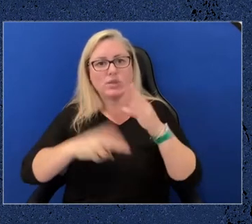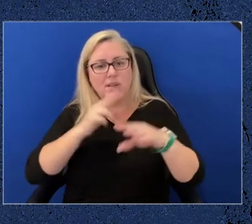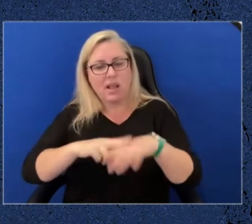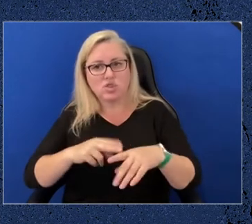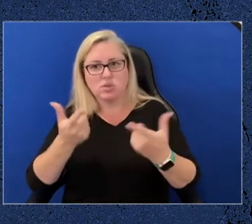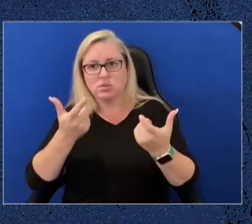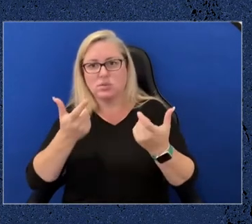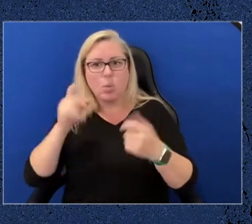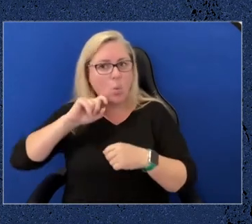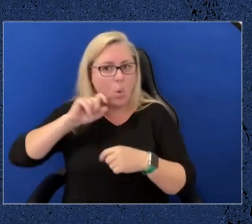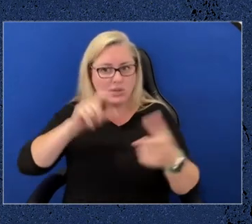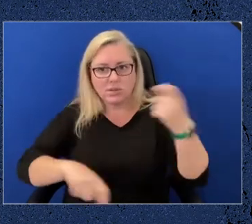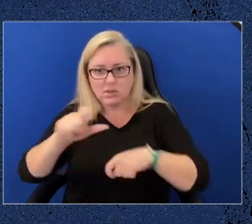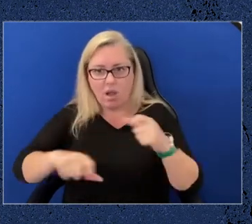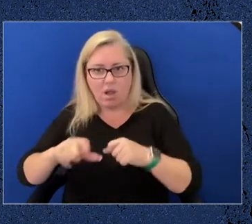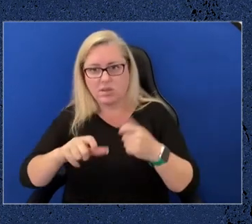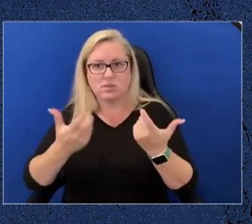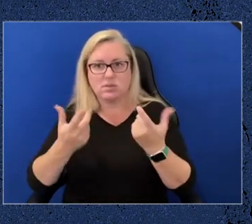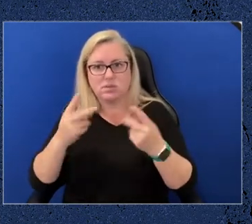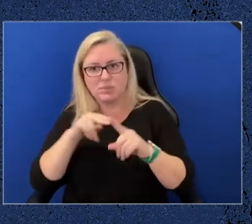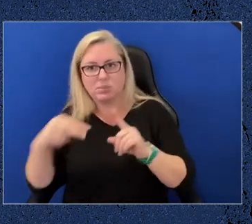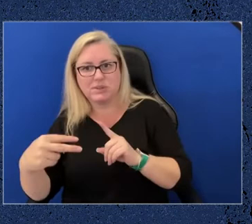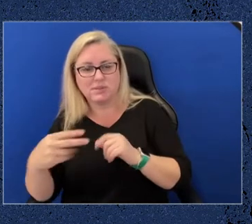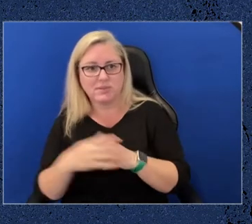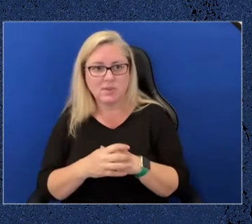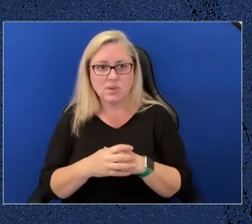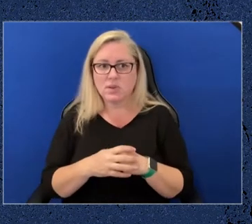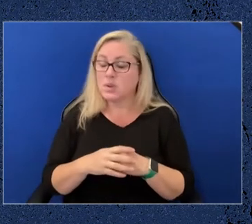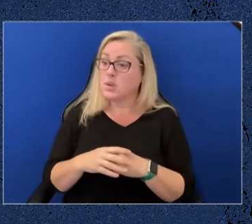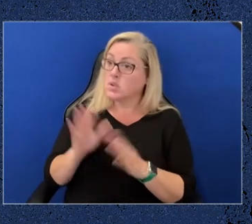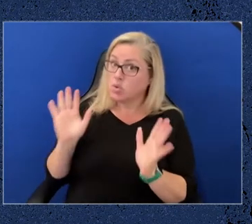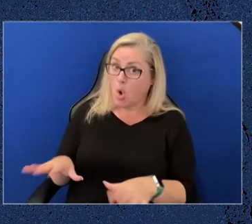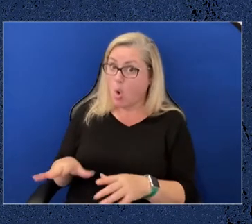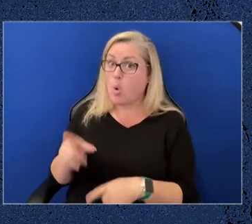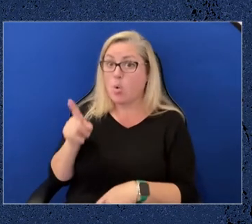thought from both of you about what do you want people to take away